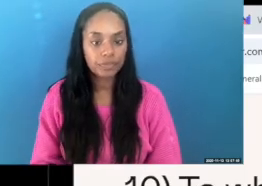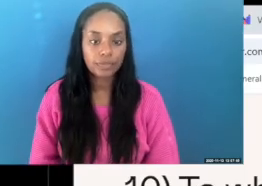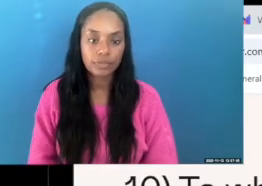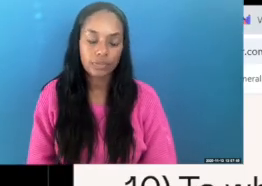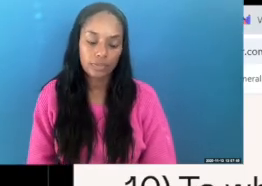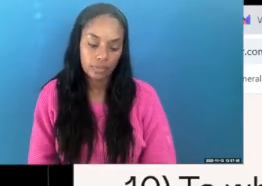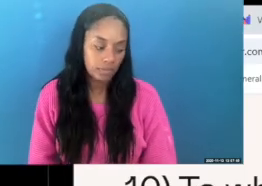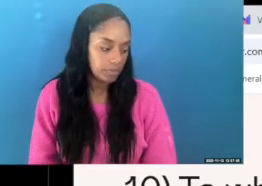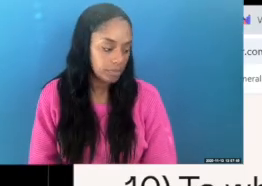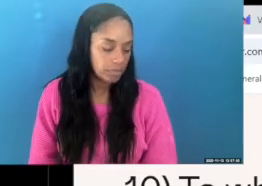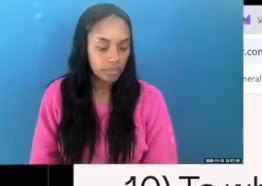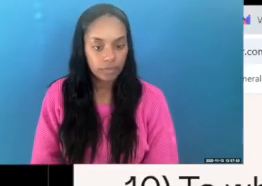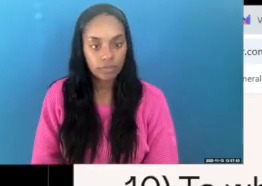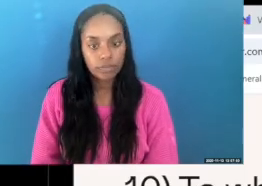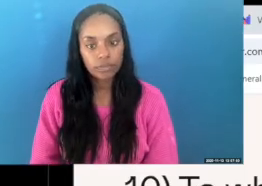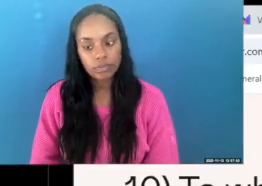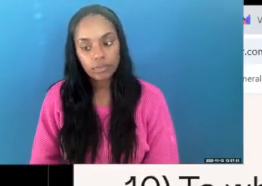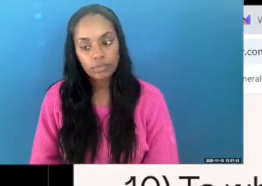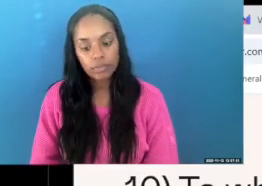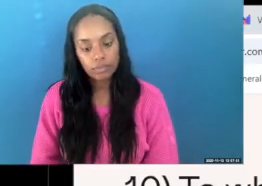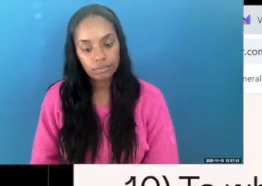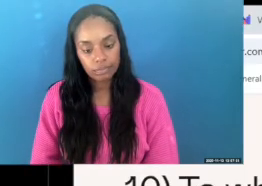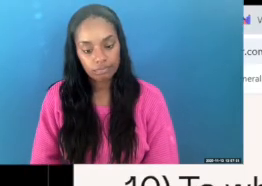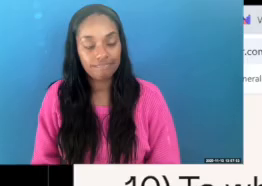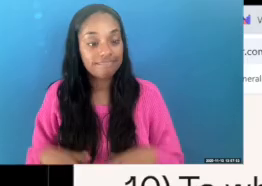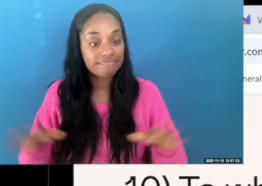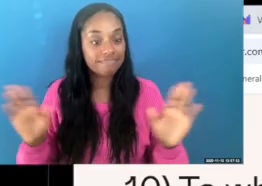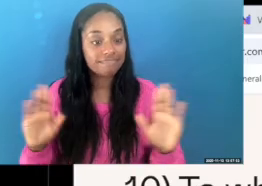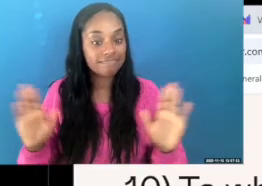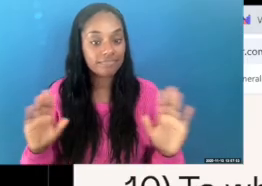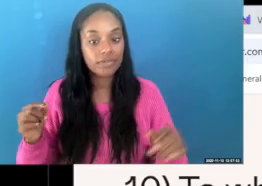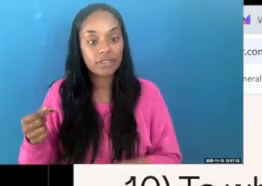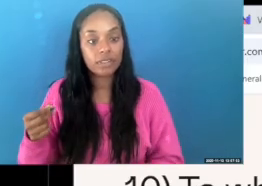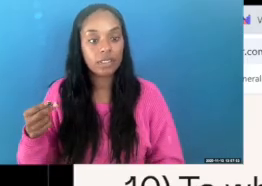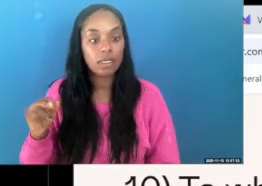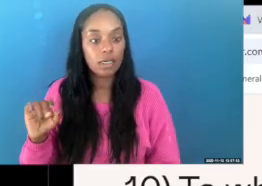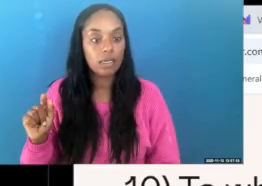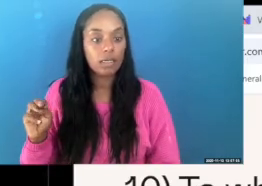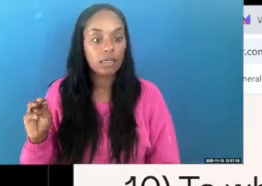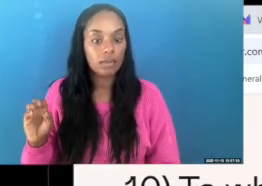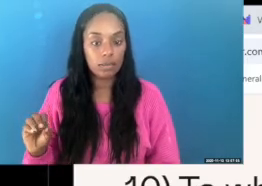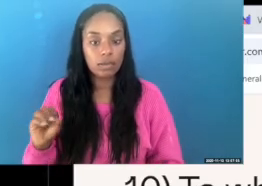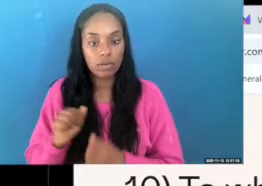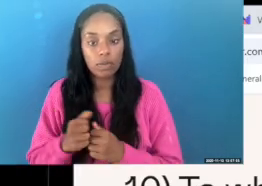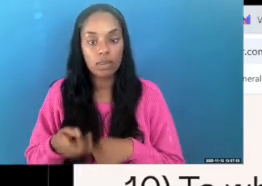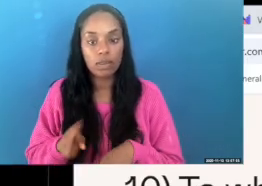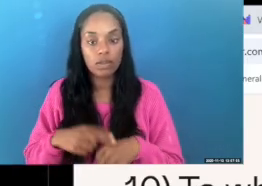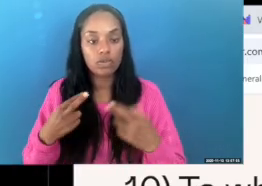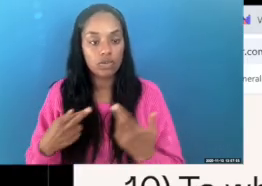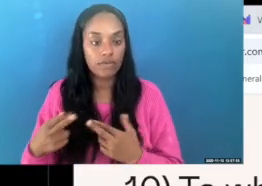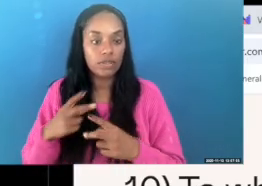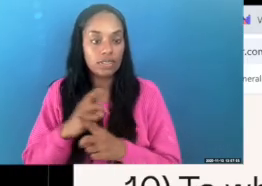Okay, we're going to go to 3 folks in the room first. Guillermo, I believe you had your hand up first. Go ahead.